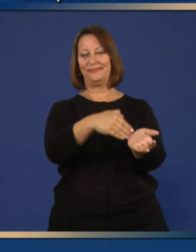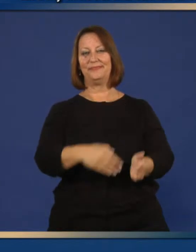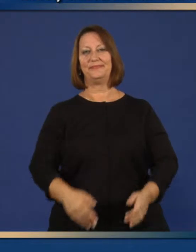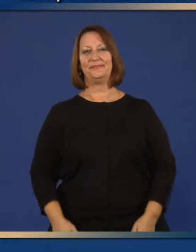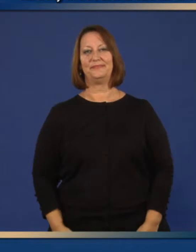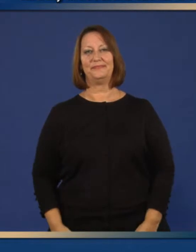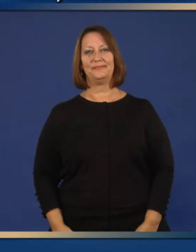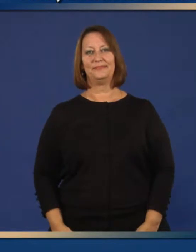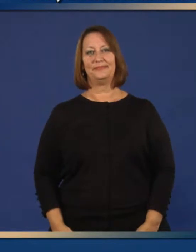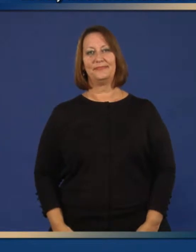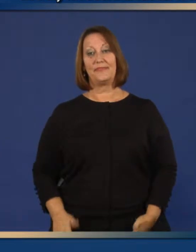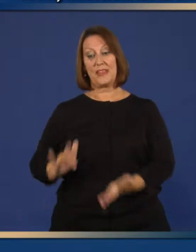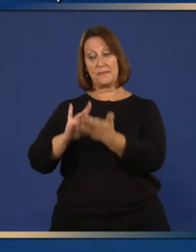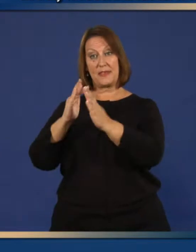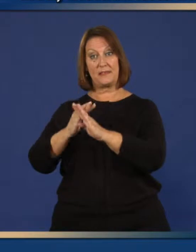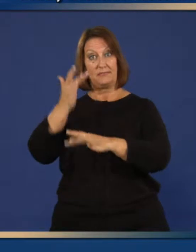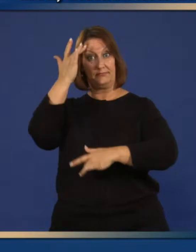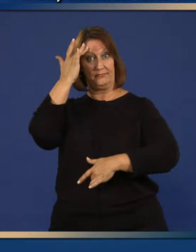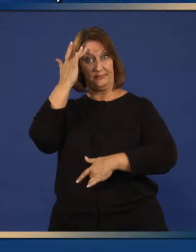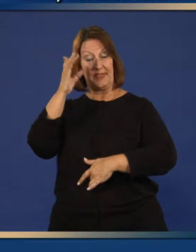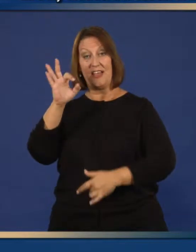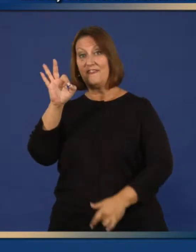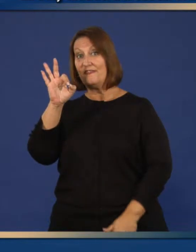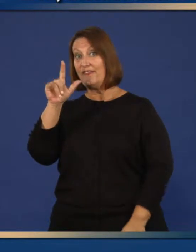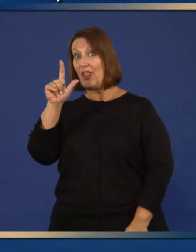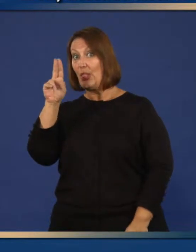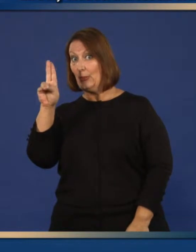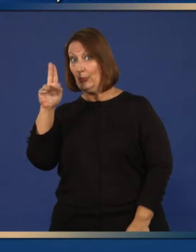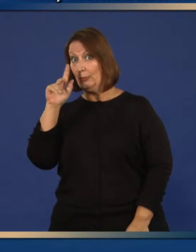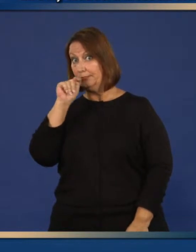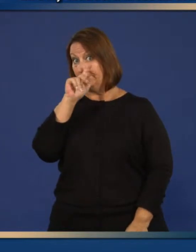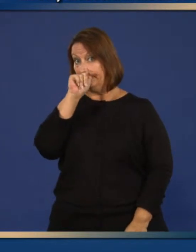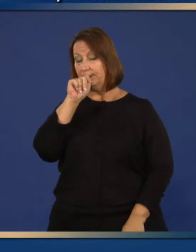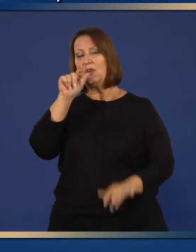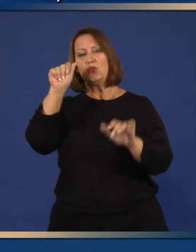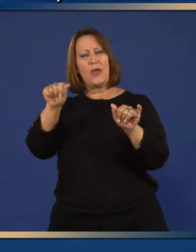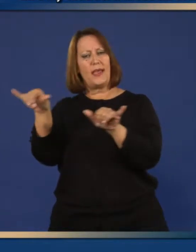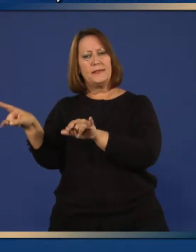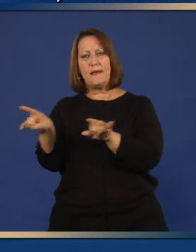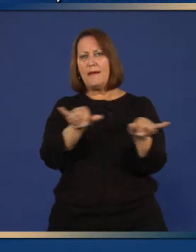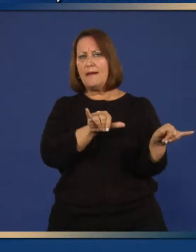Influenza vaccine may be given at the same time as other vaccines.